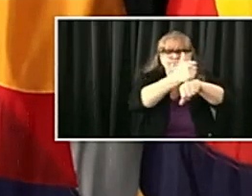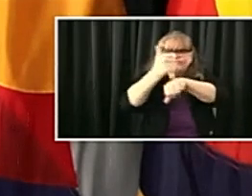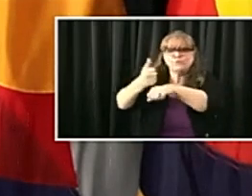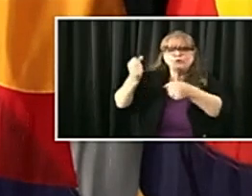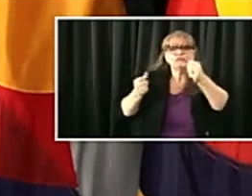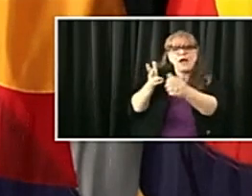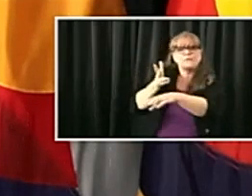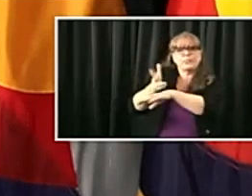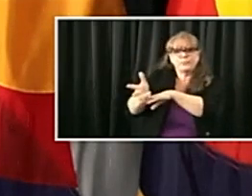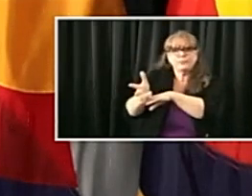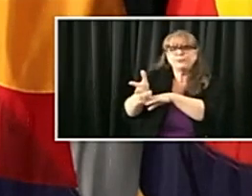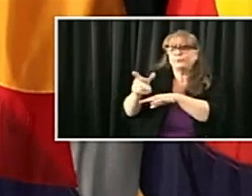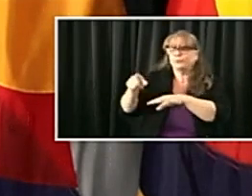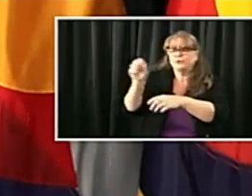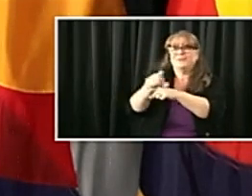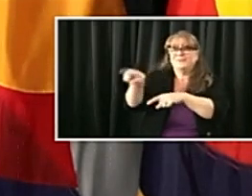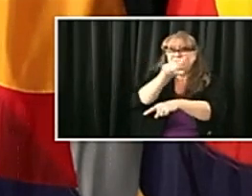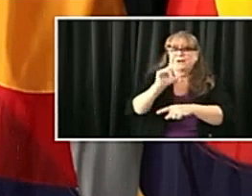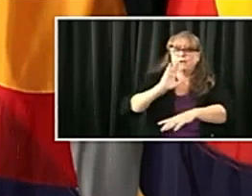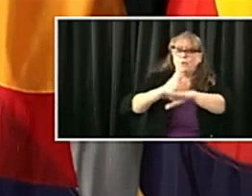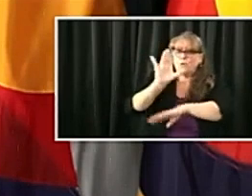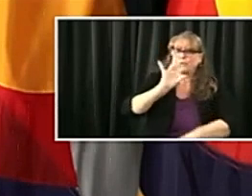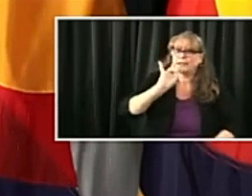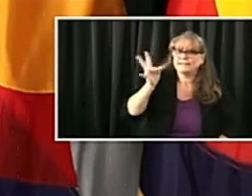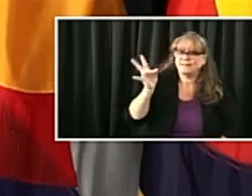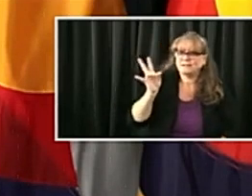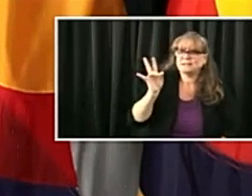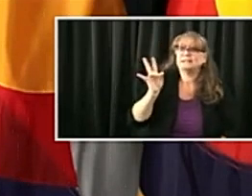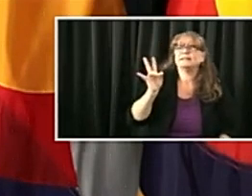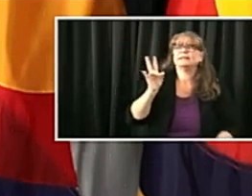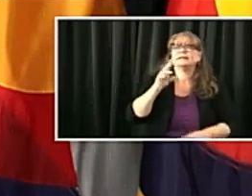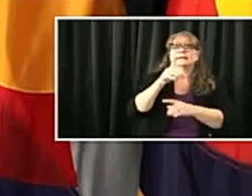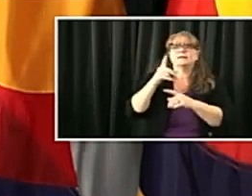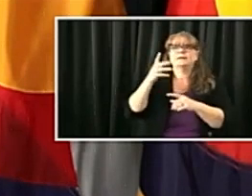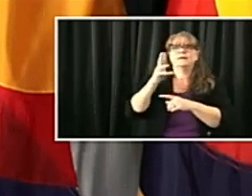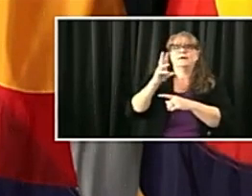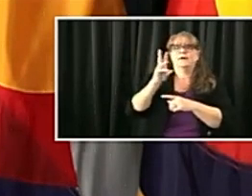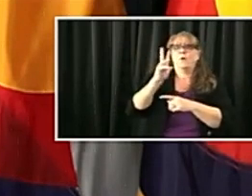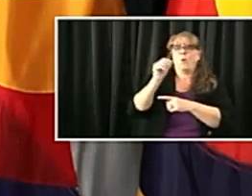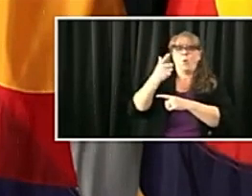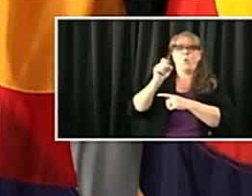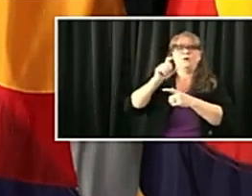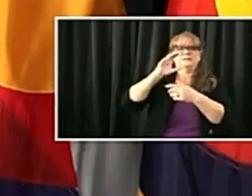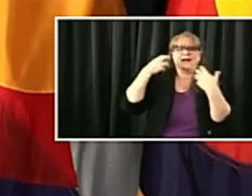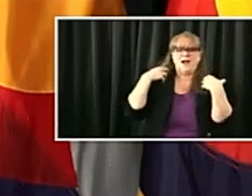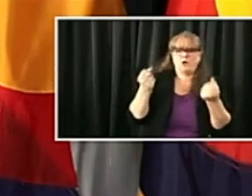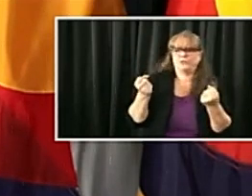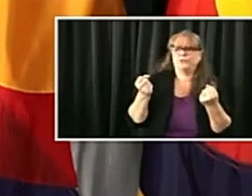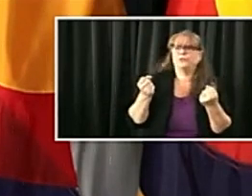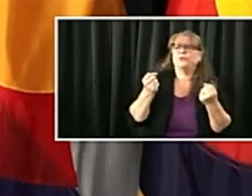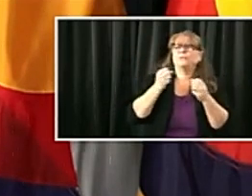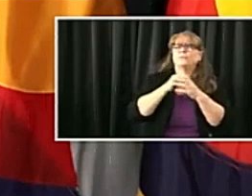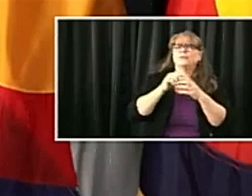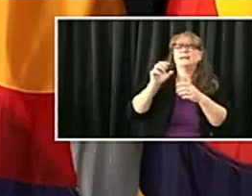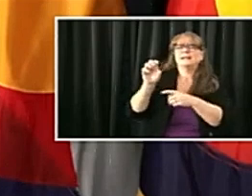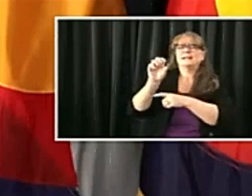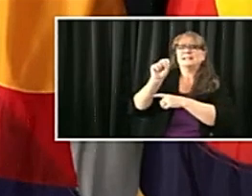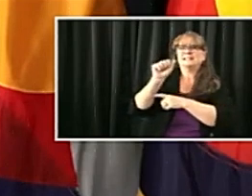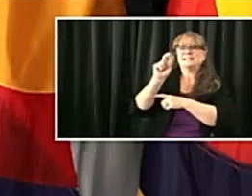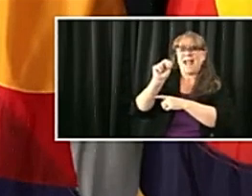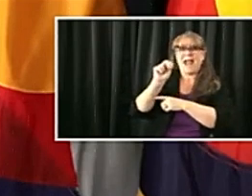partnership with Valleywide Health to vaccinate hundreds of Coloradans in San Luis and Center, working with the Ministerial Alliance and Zion Baptist